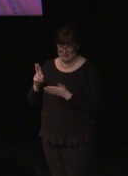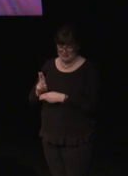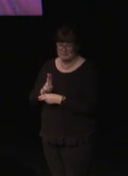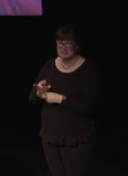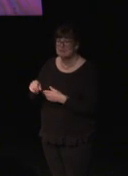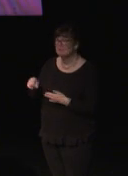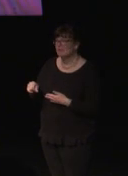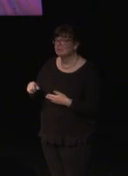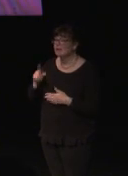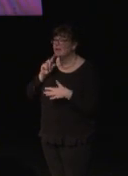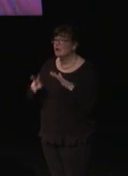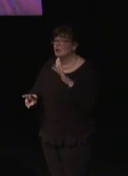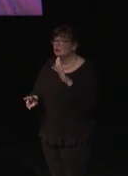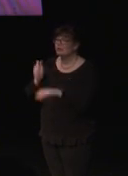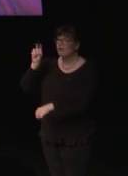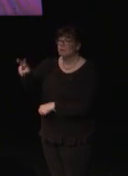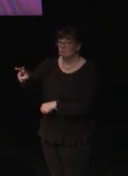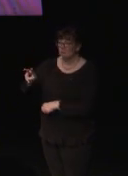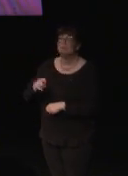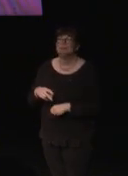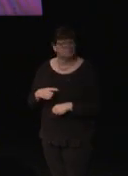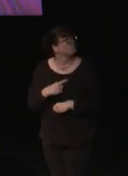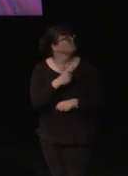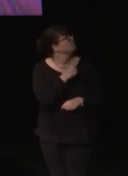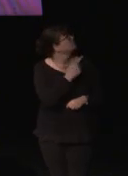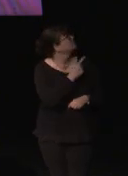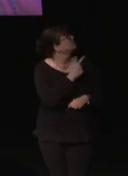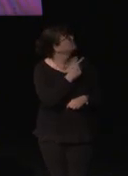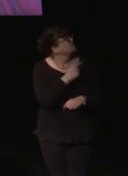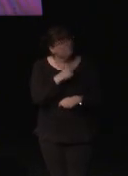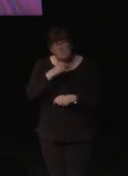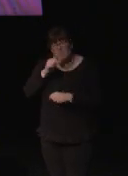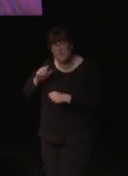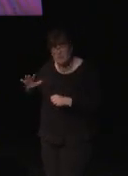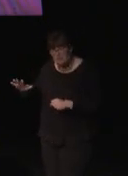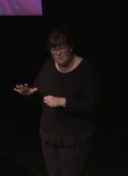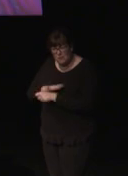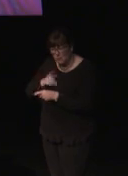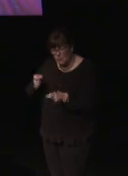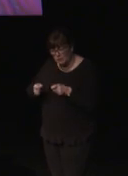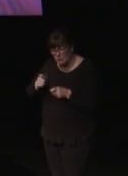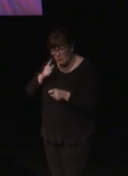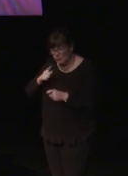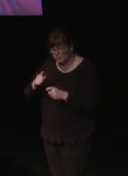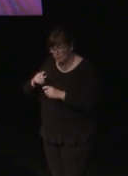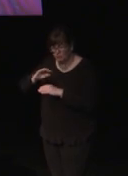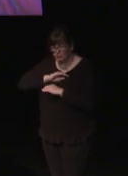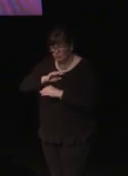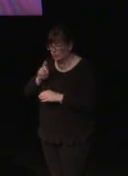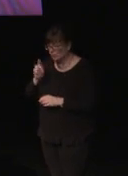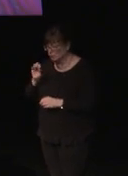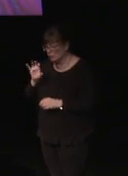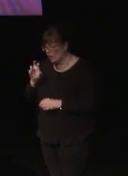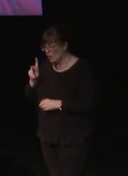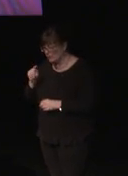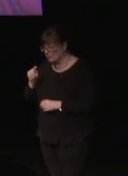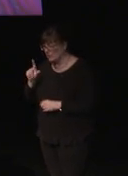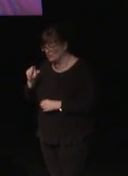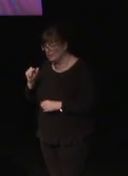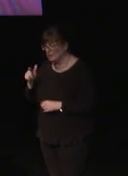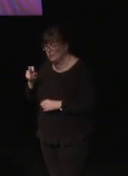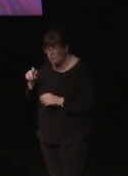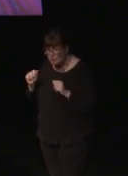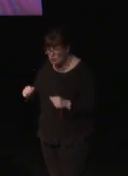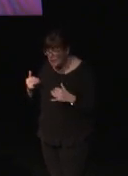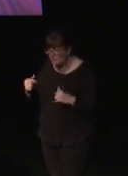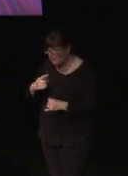And that button is for jump. So while this is not the entire controls of Rocket League, you can basically play Rocket League with